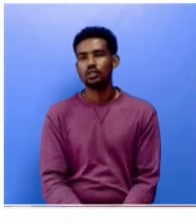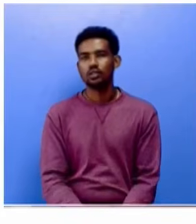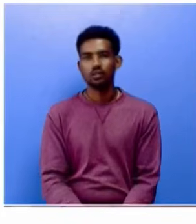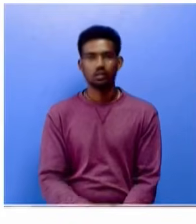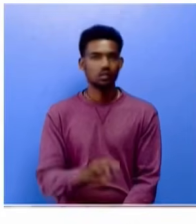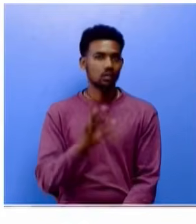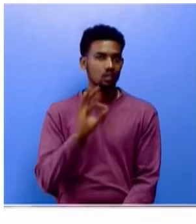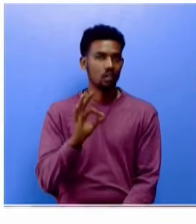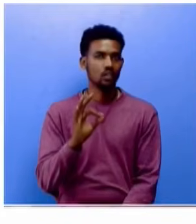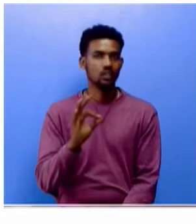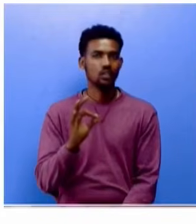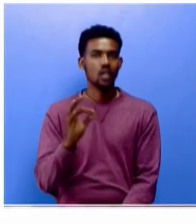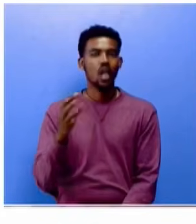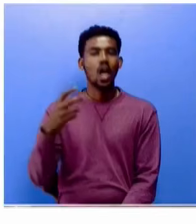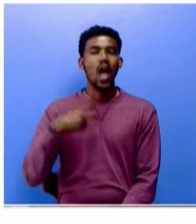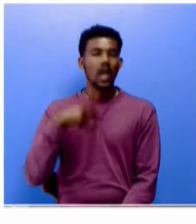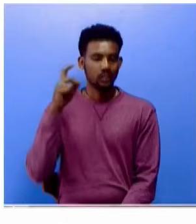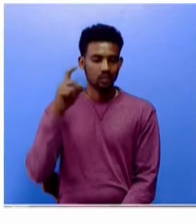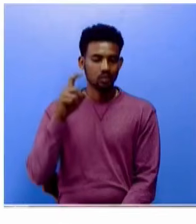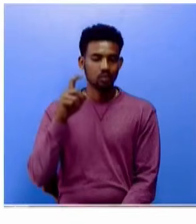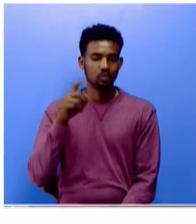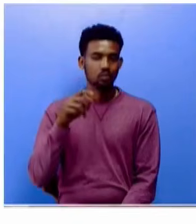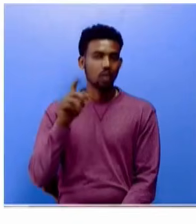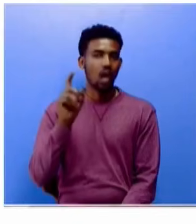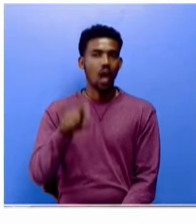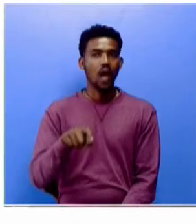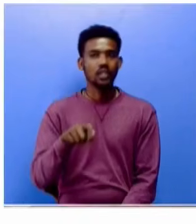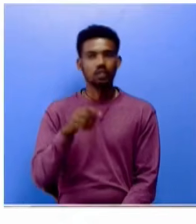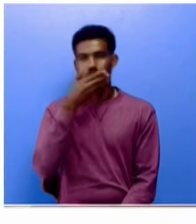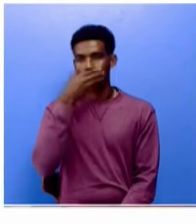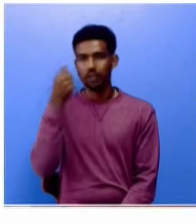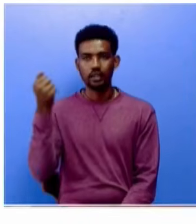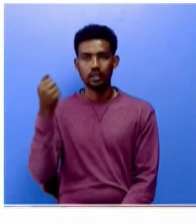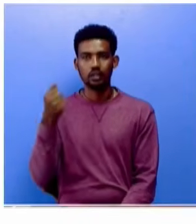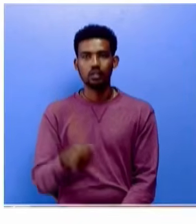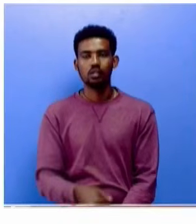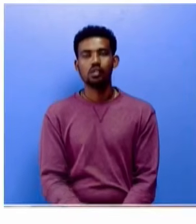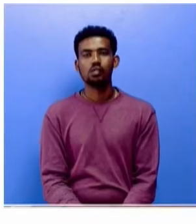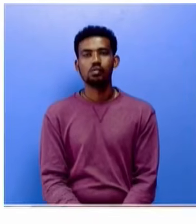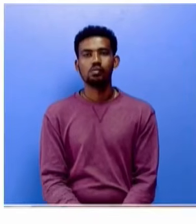Nice. Had better. Had better.